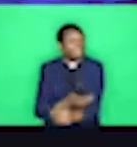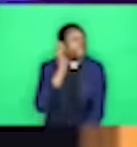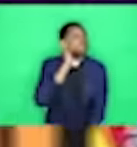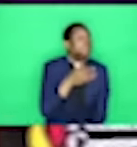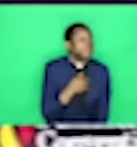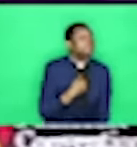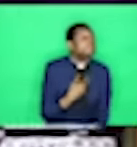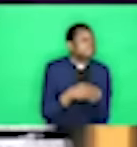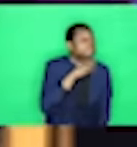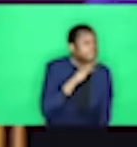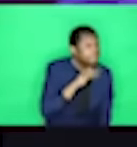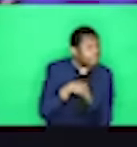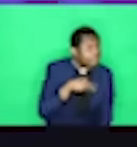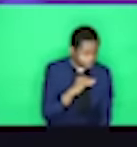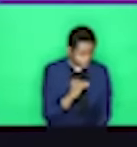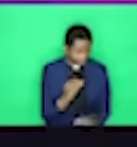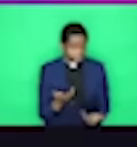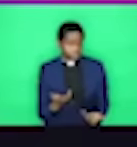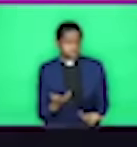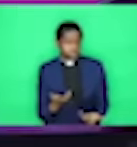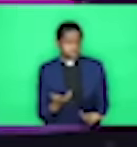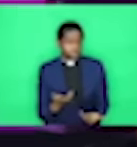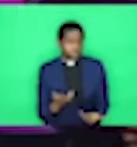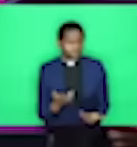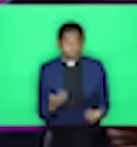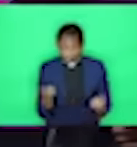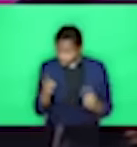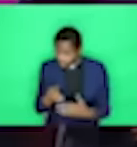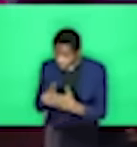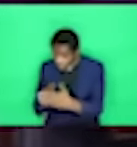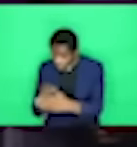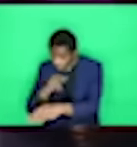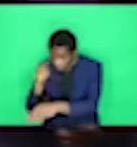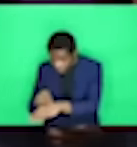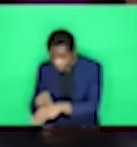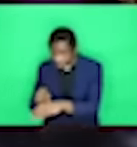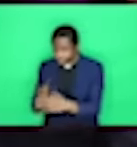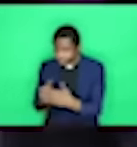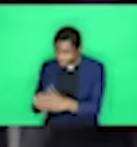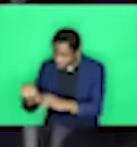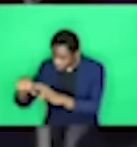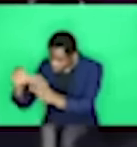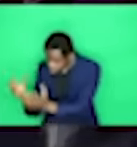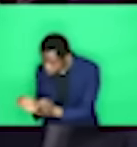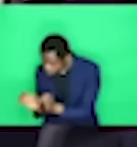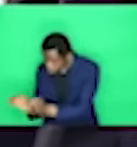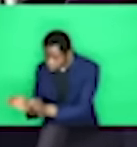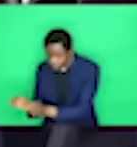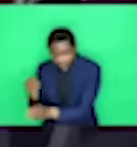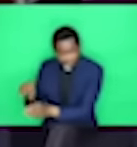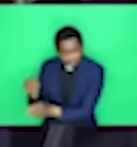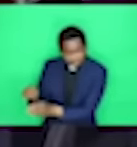Ghana animu ana. When you are leading the nation, when you are leading a constituency, there is the